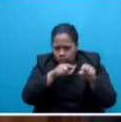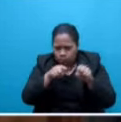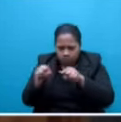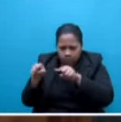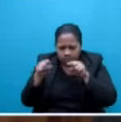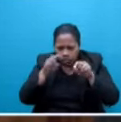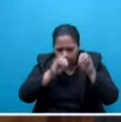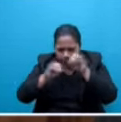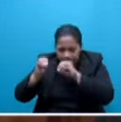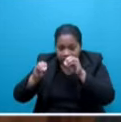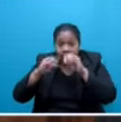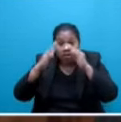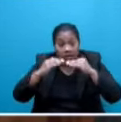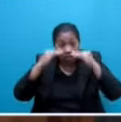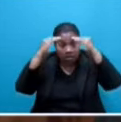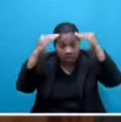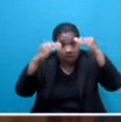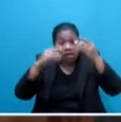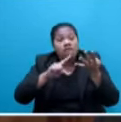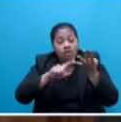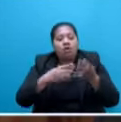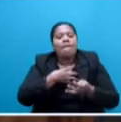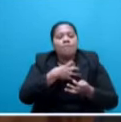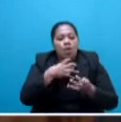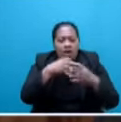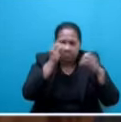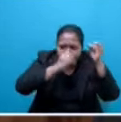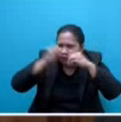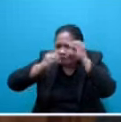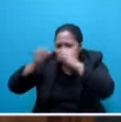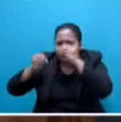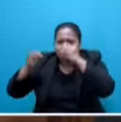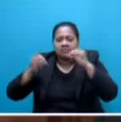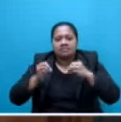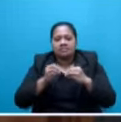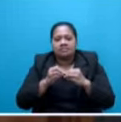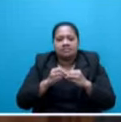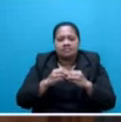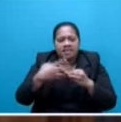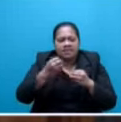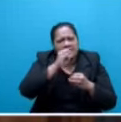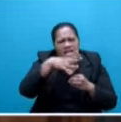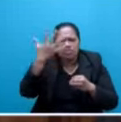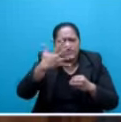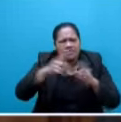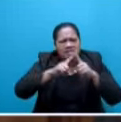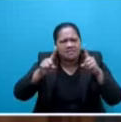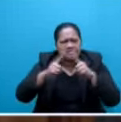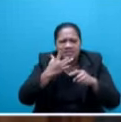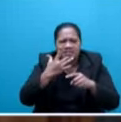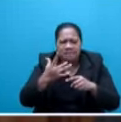At stage 4, further observations are made and approximately 10 to 15 varieties are selected and planted